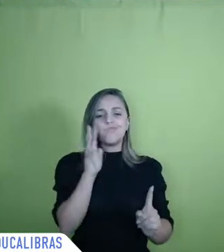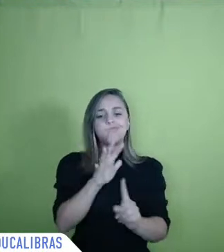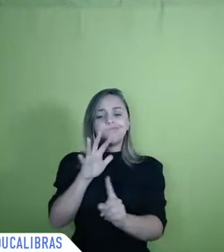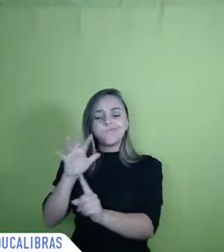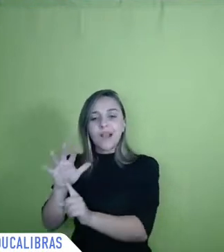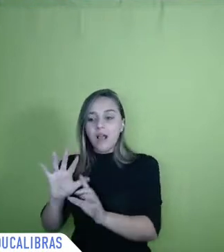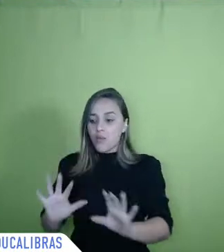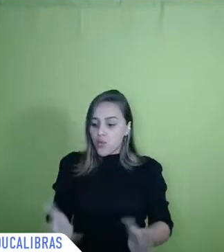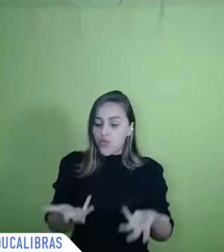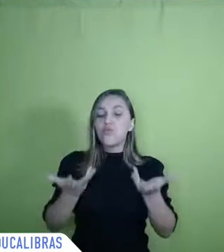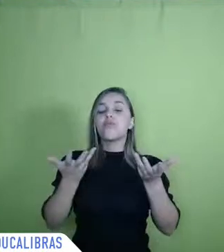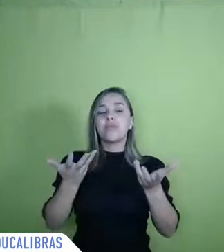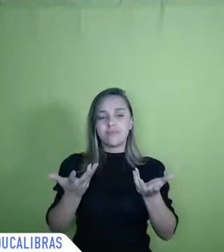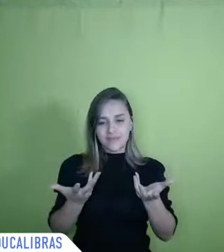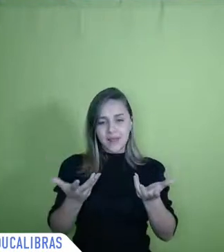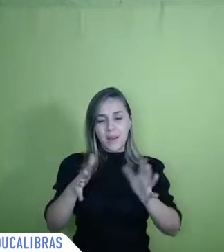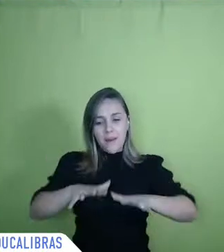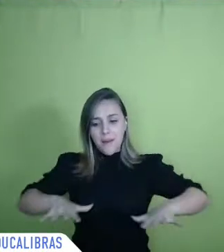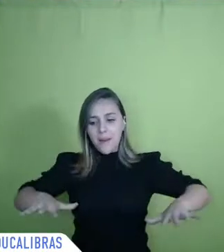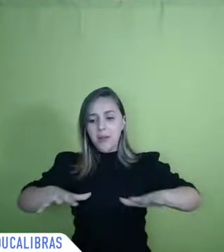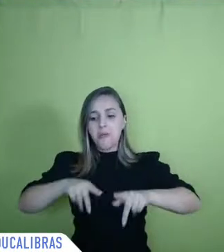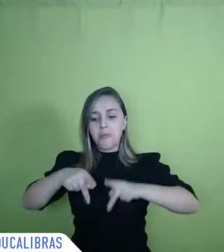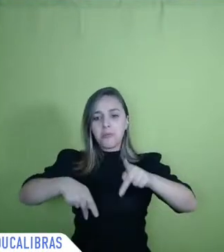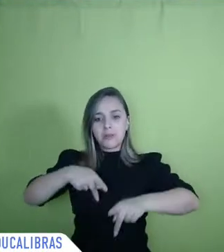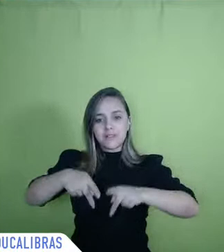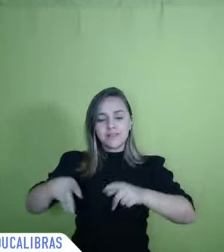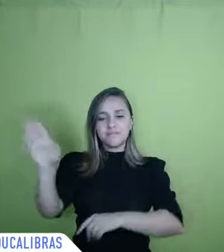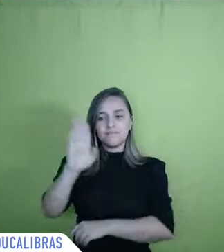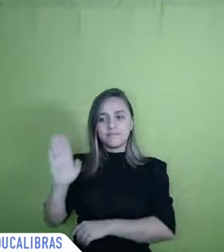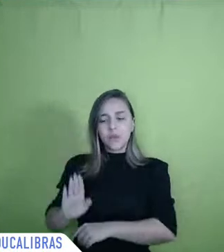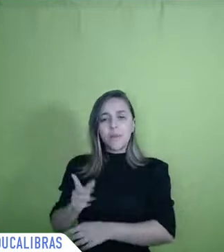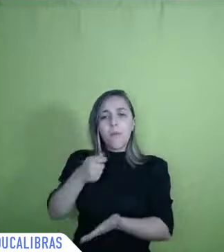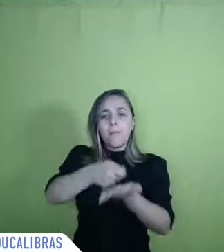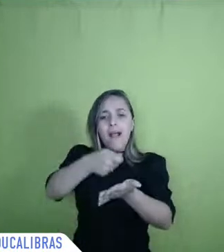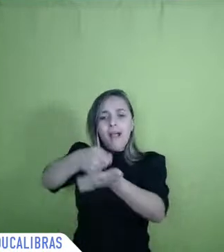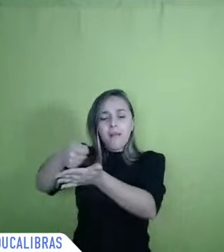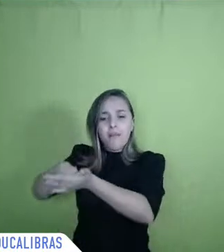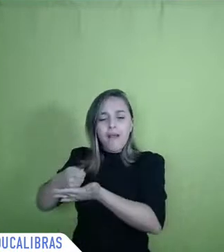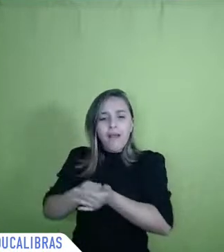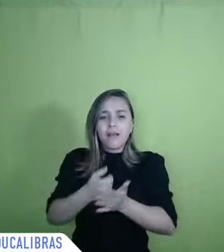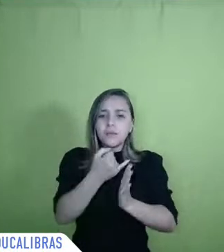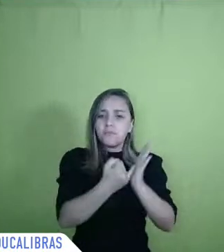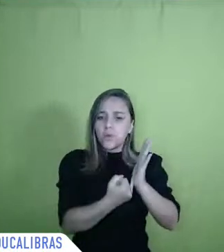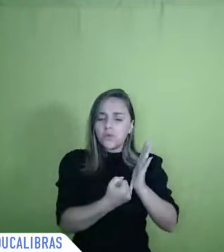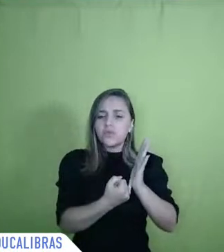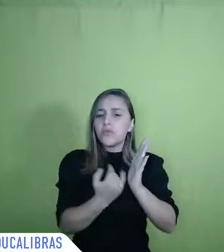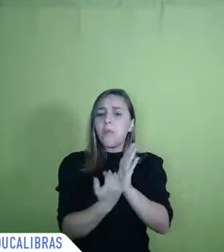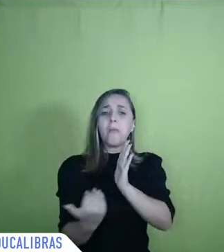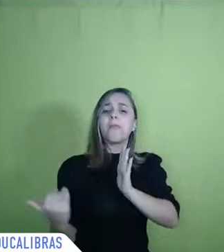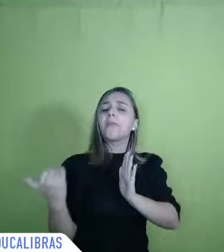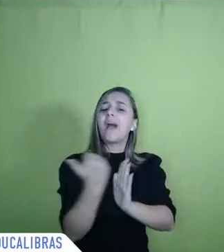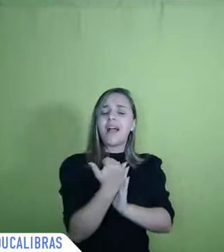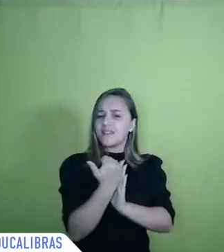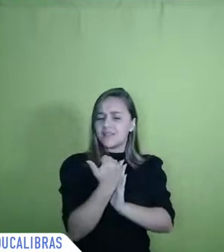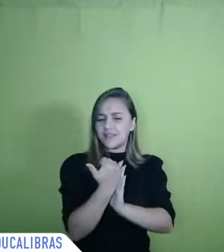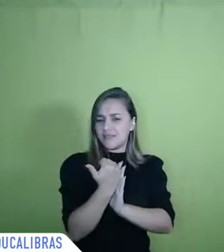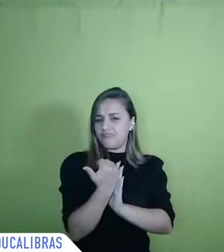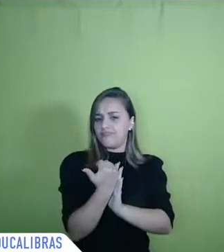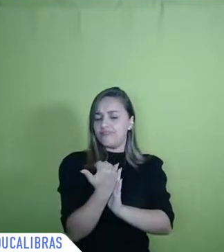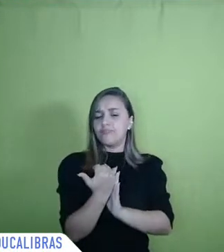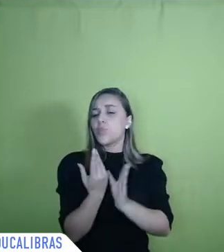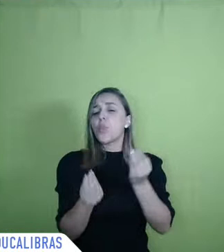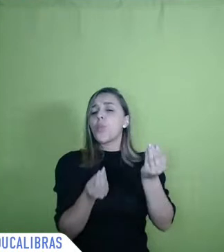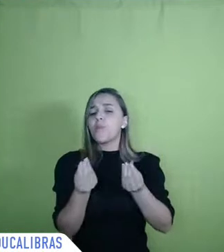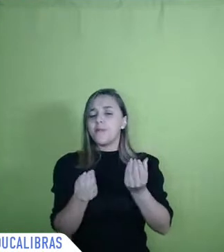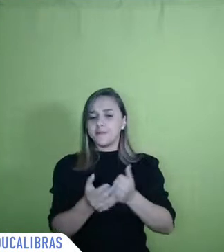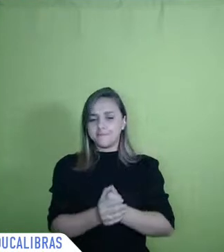the burden? And I just received a question by someone who is listening to the